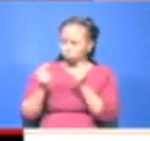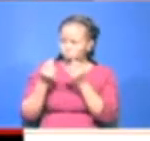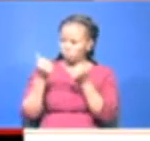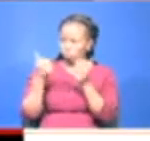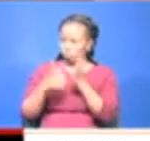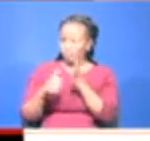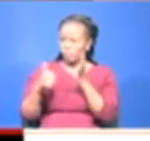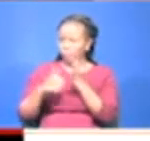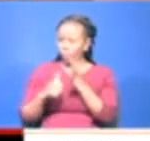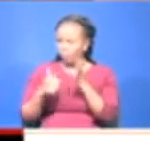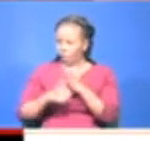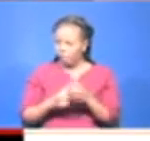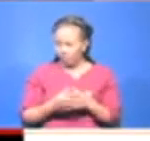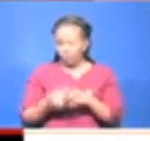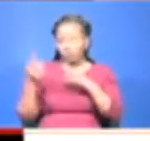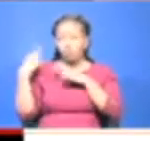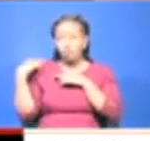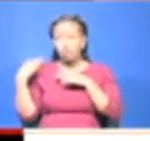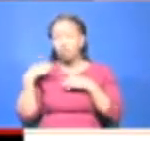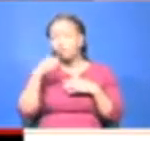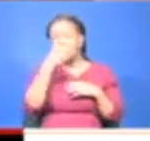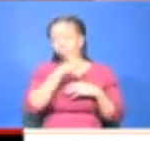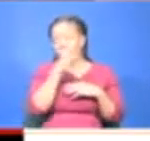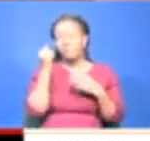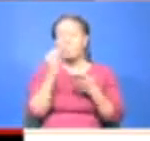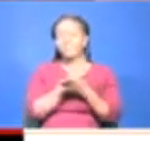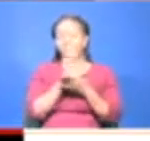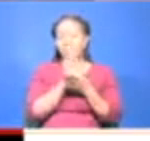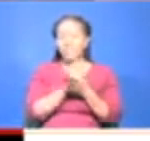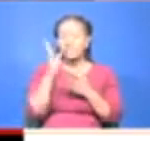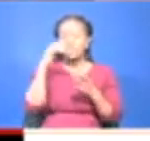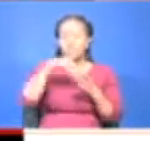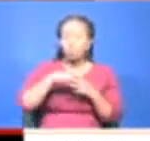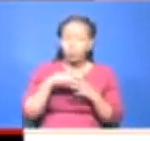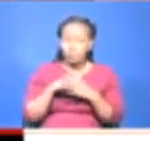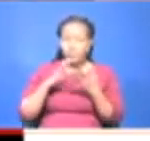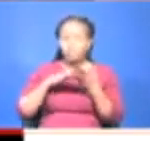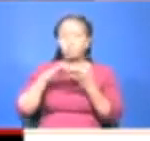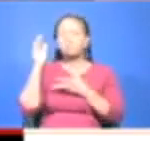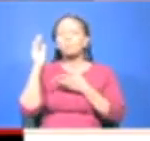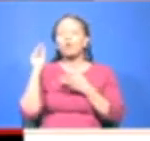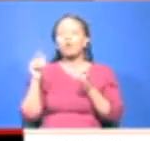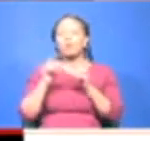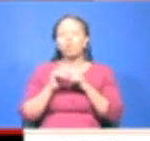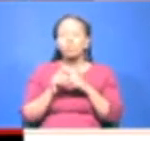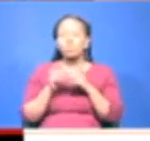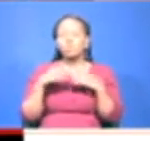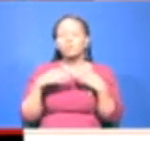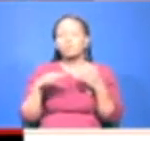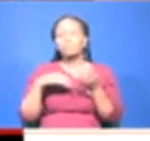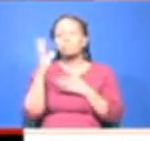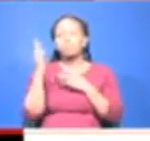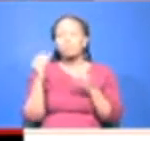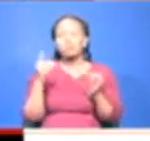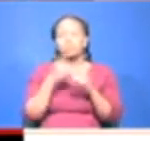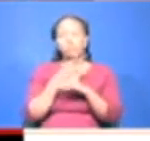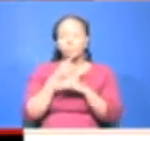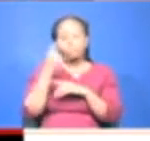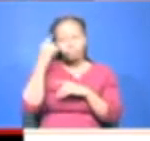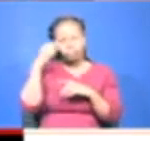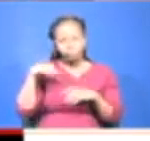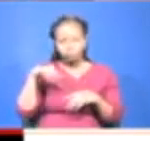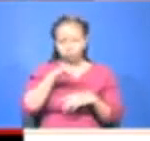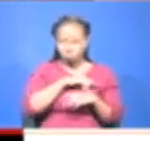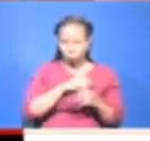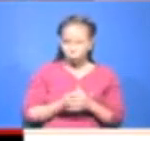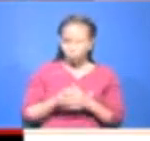role of the private sector will be to invest more. Mm-hmm. If the enabling environment is strong enough and welcoming enough for us to do that, it is